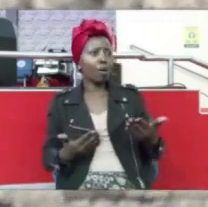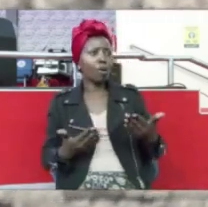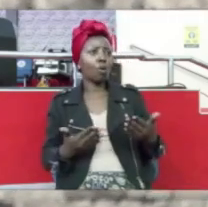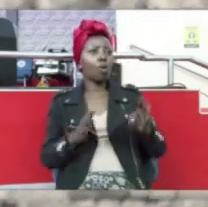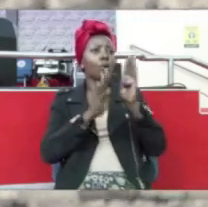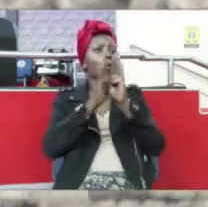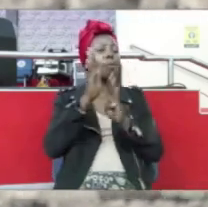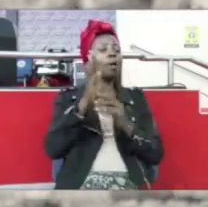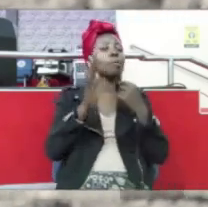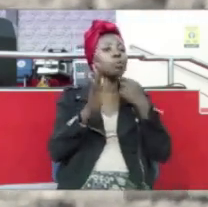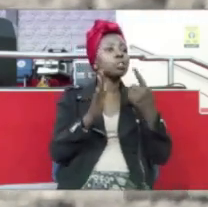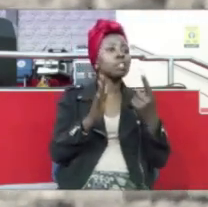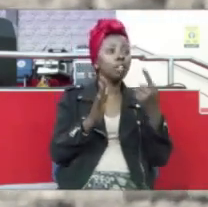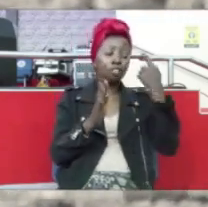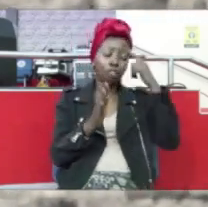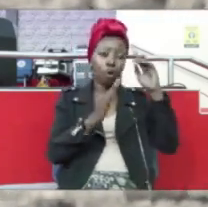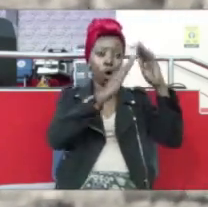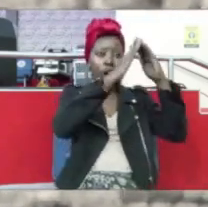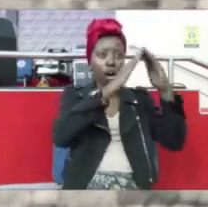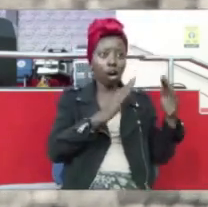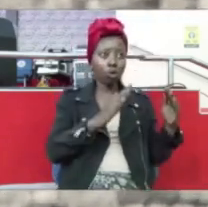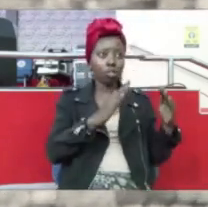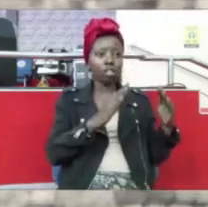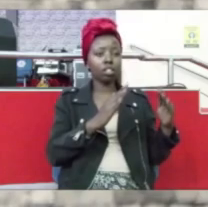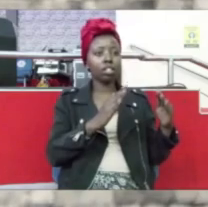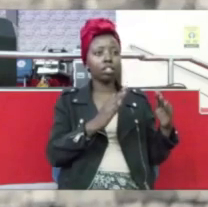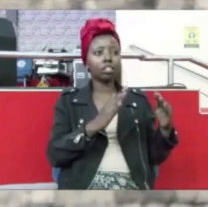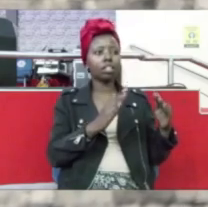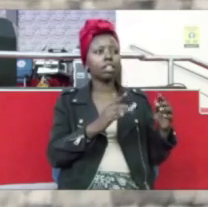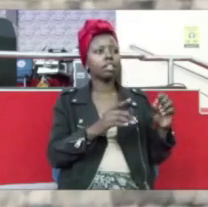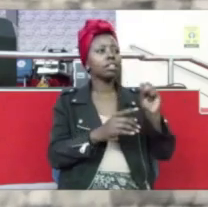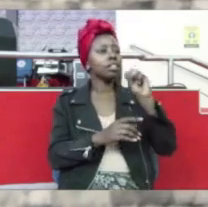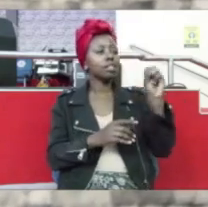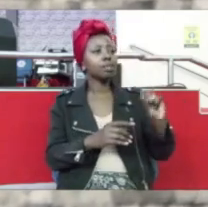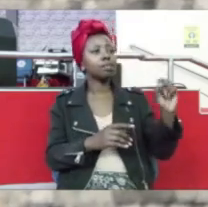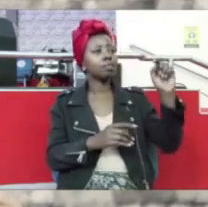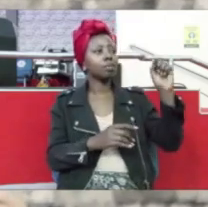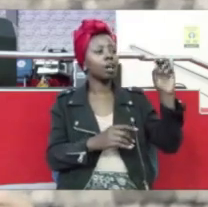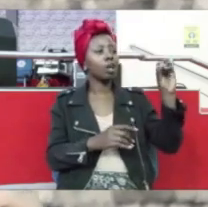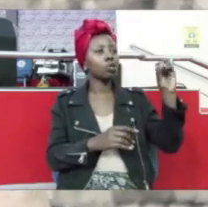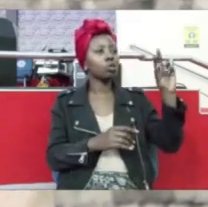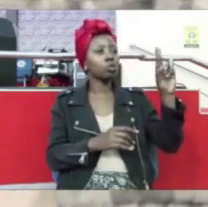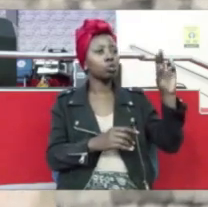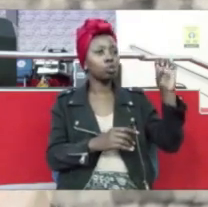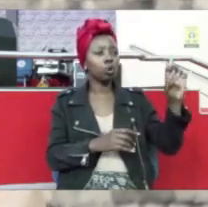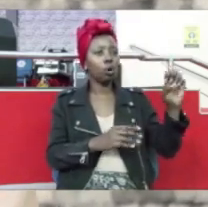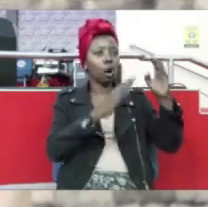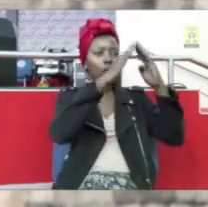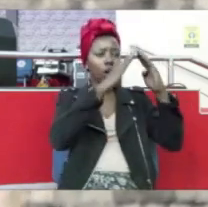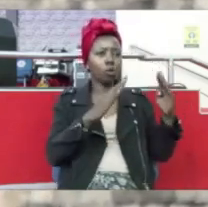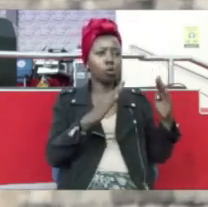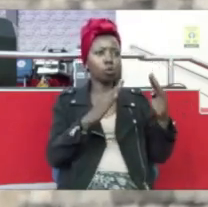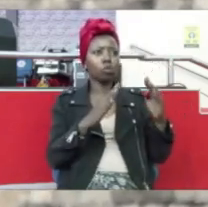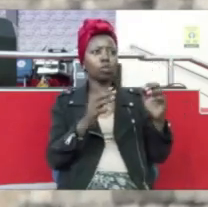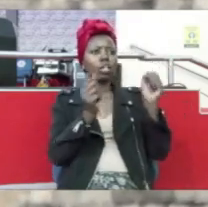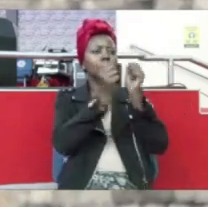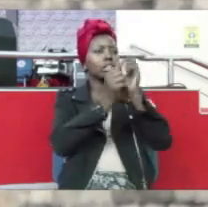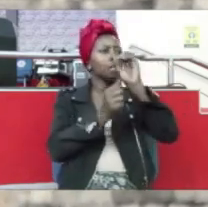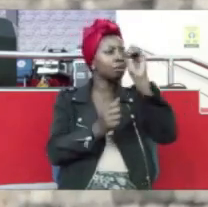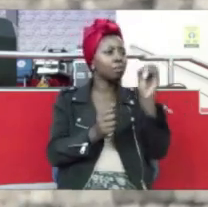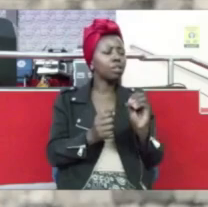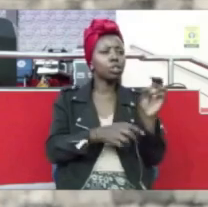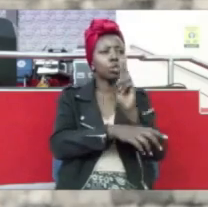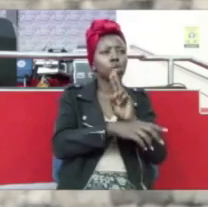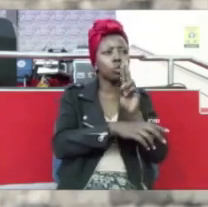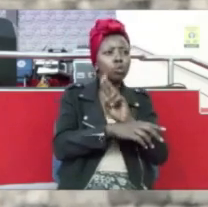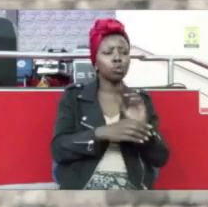the storehouse, isn't it? Biblia inasema ni inaenda kwa gala, iko kwa gala. Tithes are used to take care of the